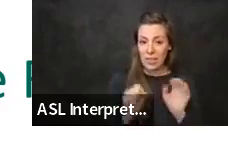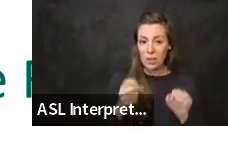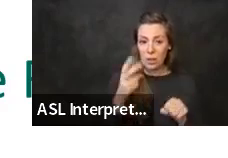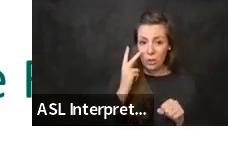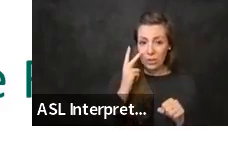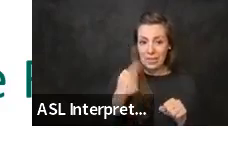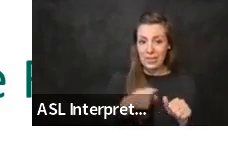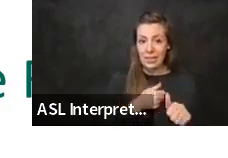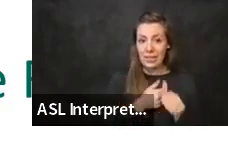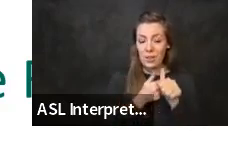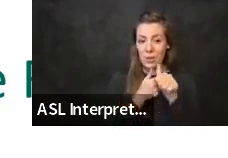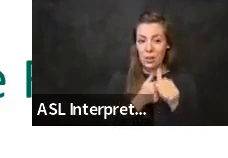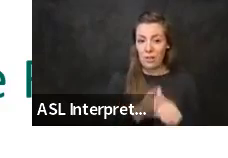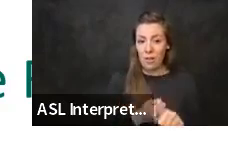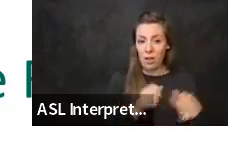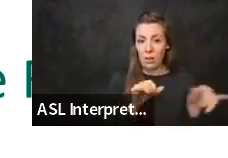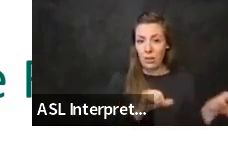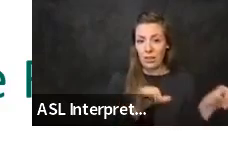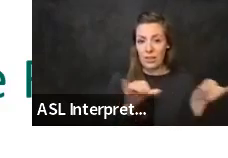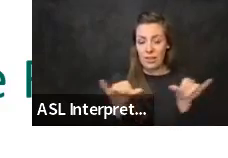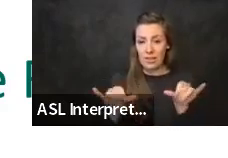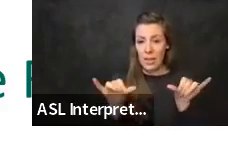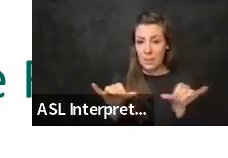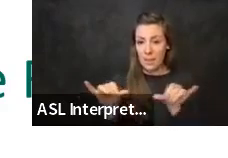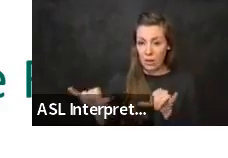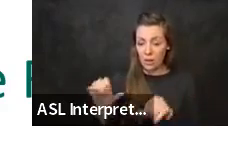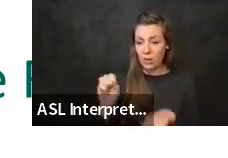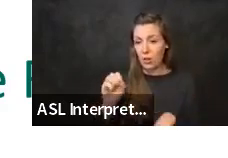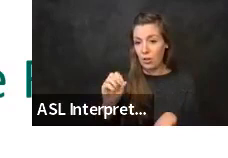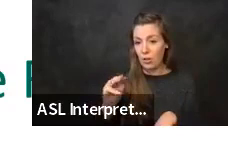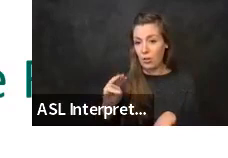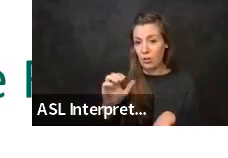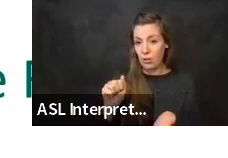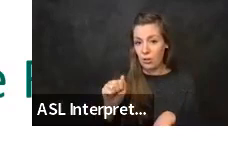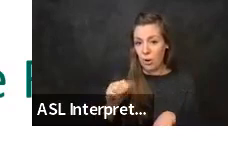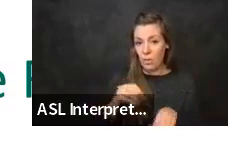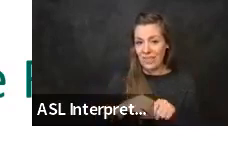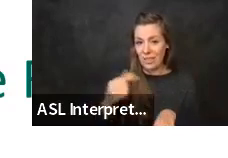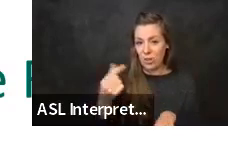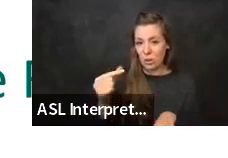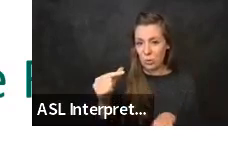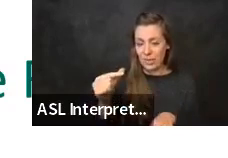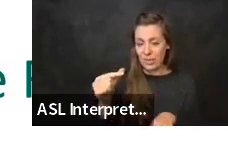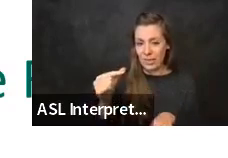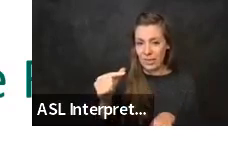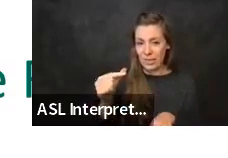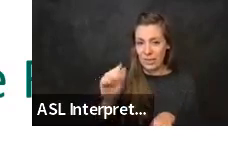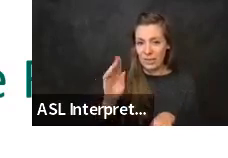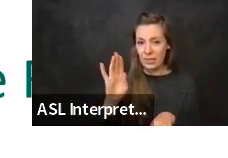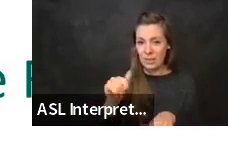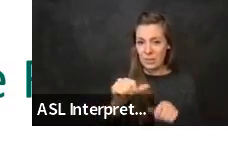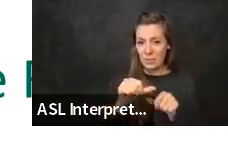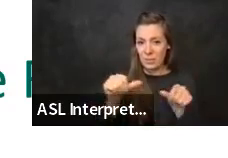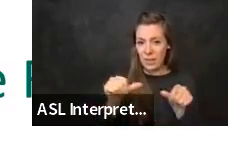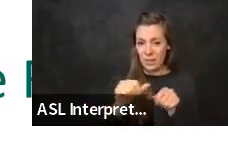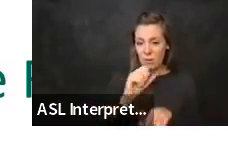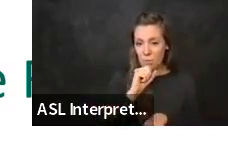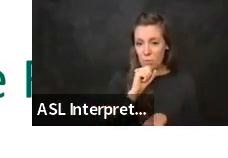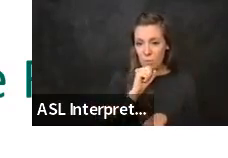we are following the same pattern. Sonoma County is shown here in green, the Bay Area in